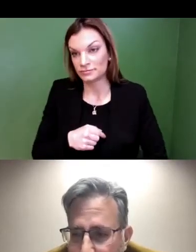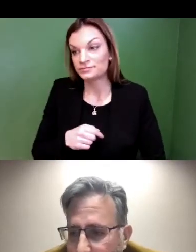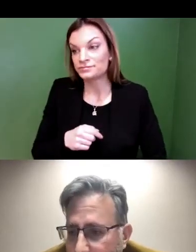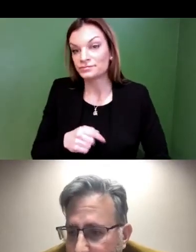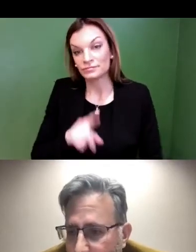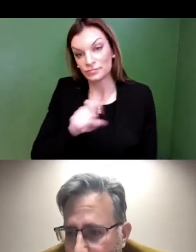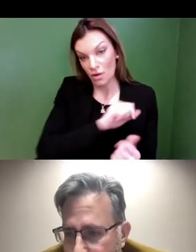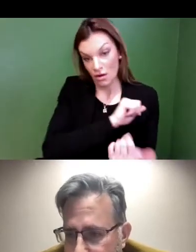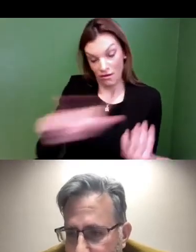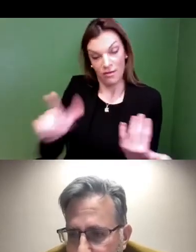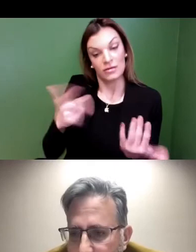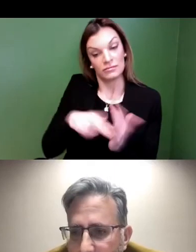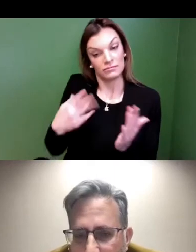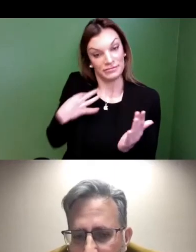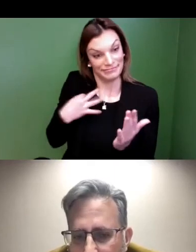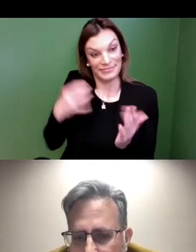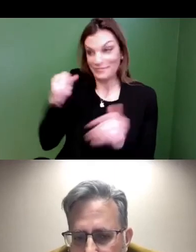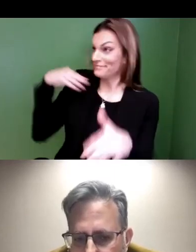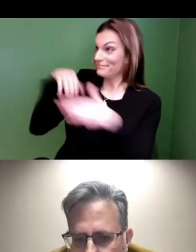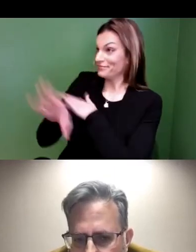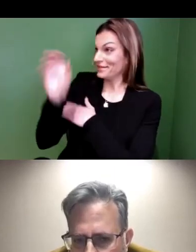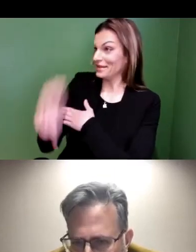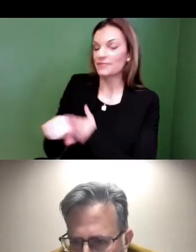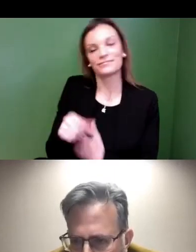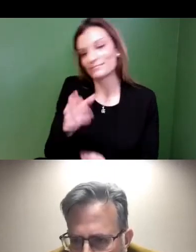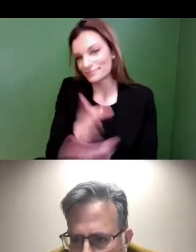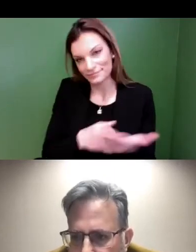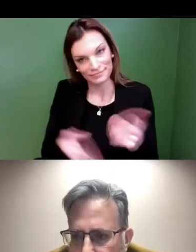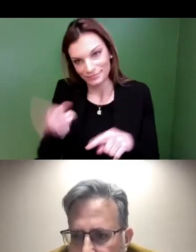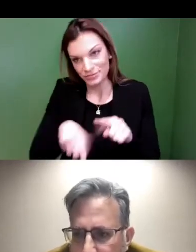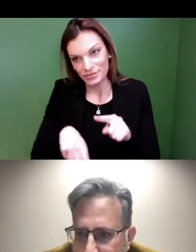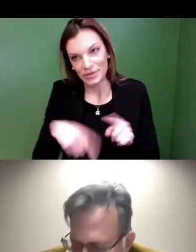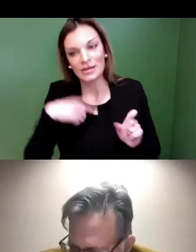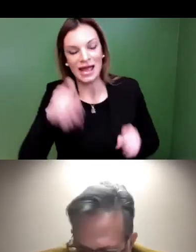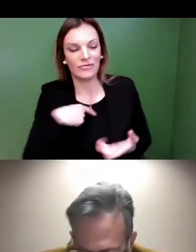candidates, to be honest. Obviously, we want to screen those out.